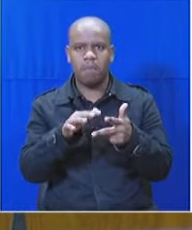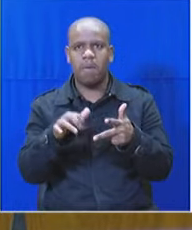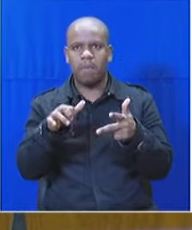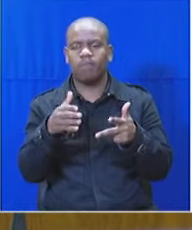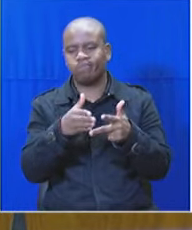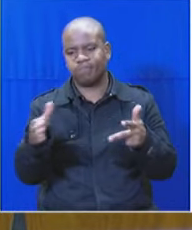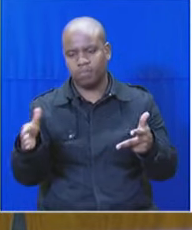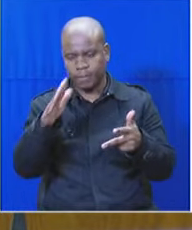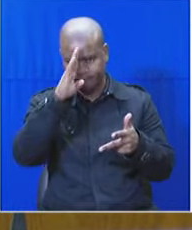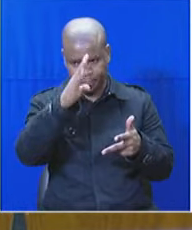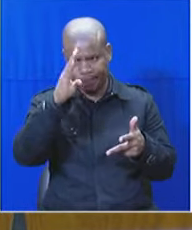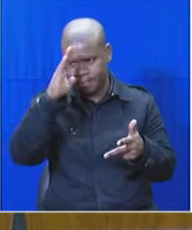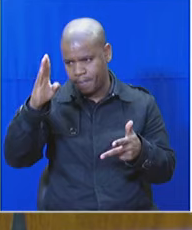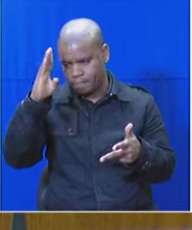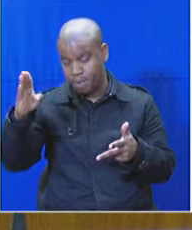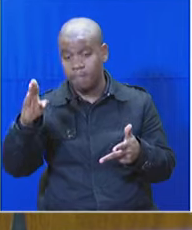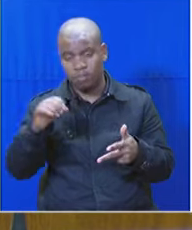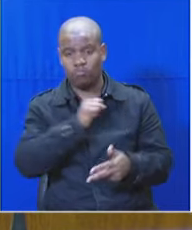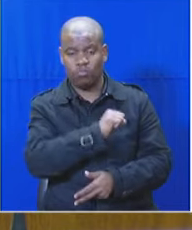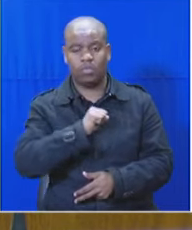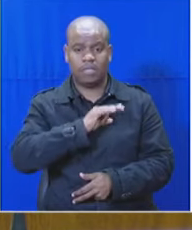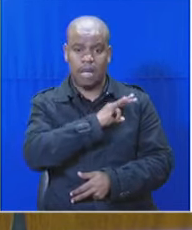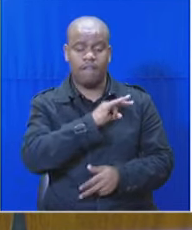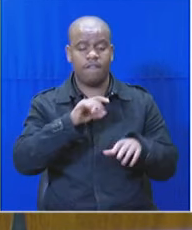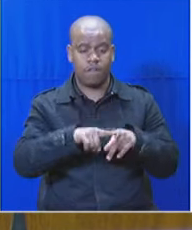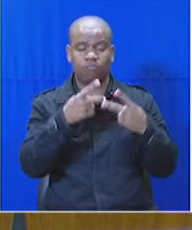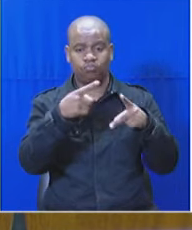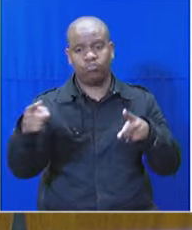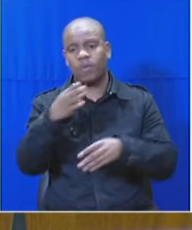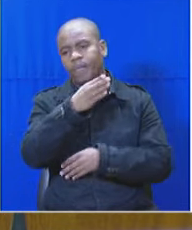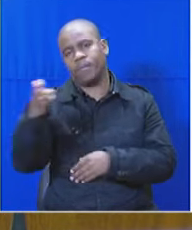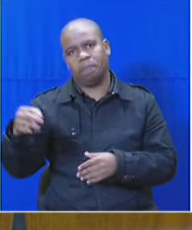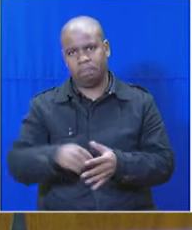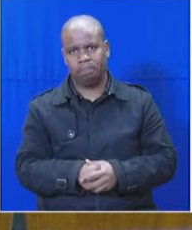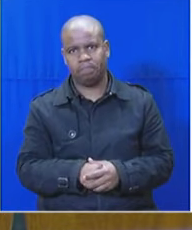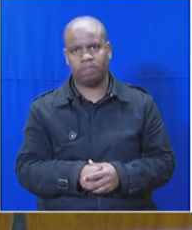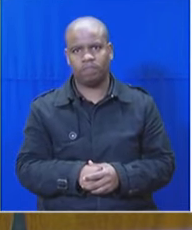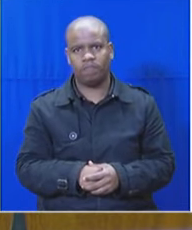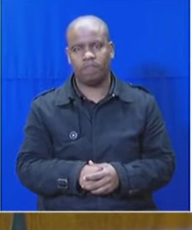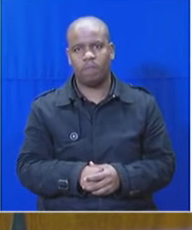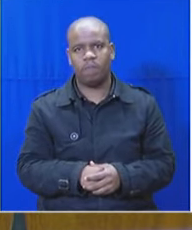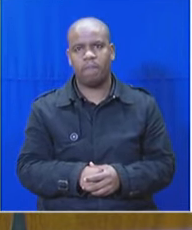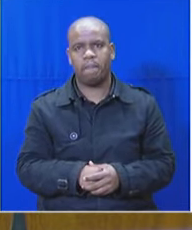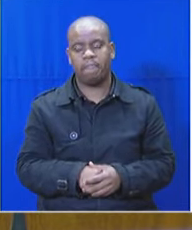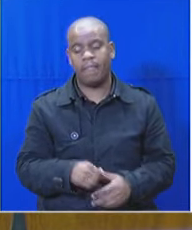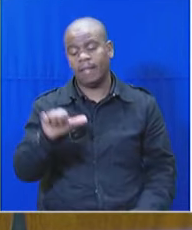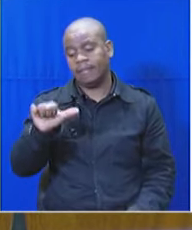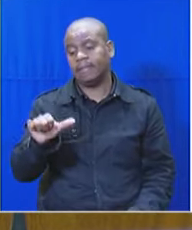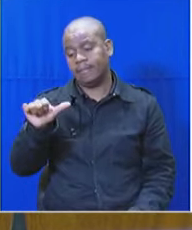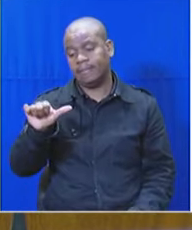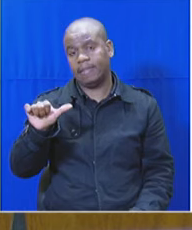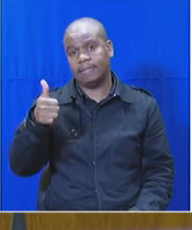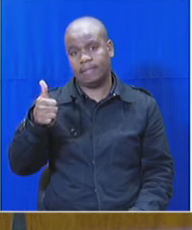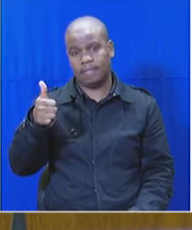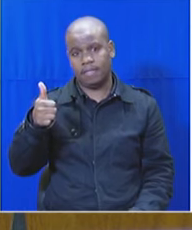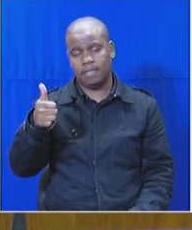here, our officials, our distinguished guests, ladies and gentlemen. On this, the 60th of anniversary of the